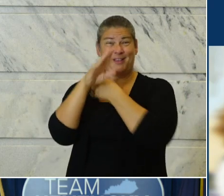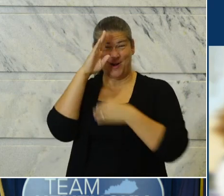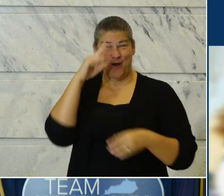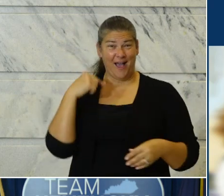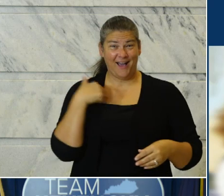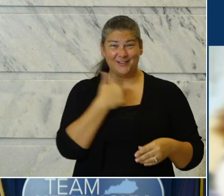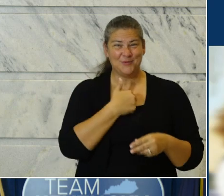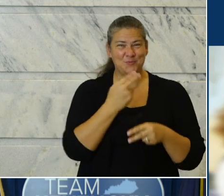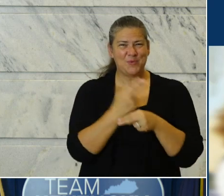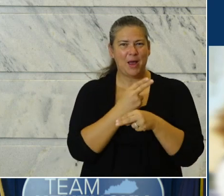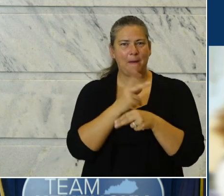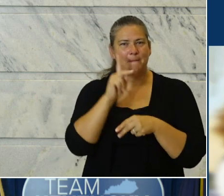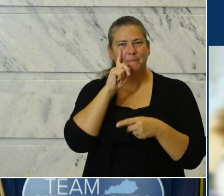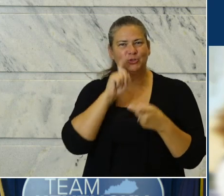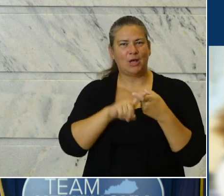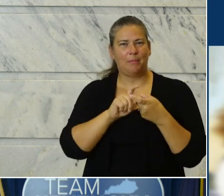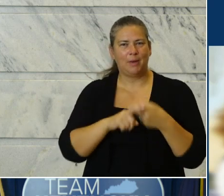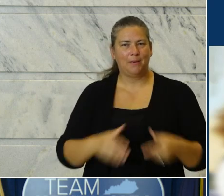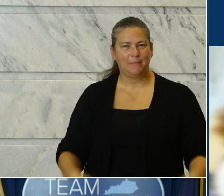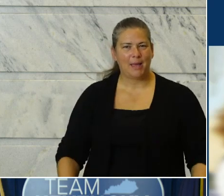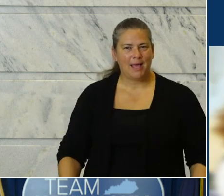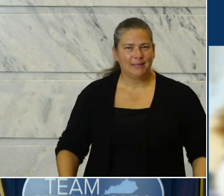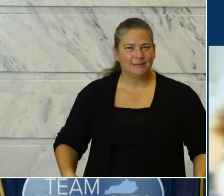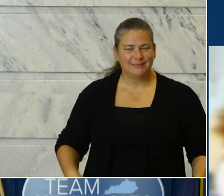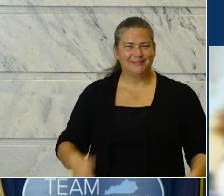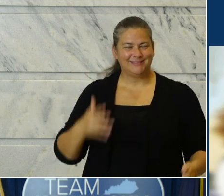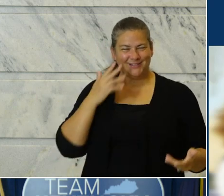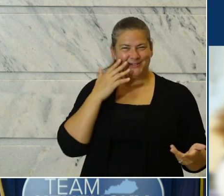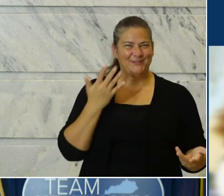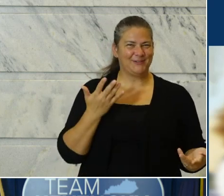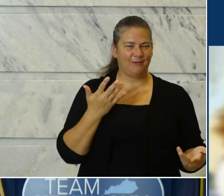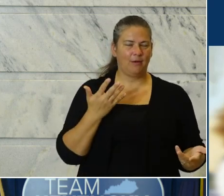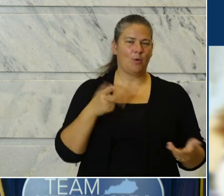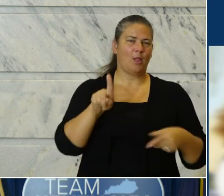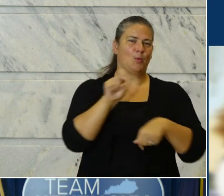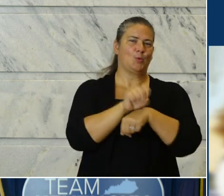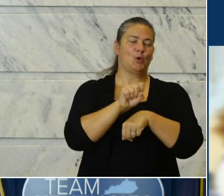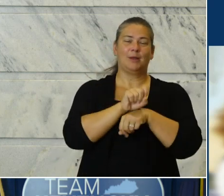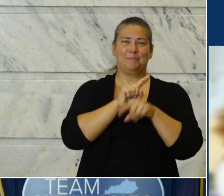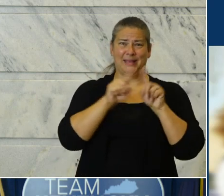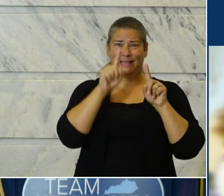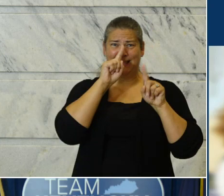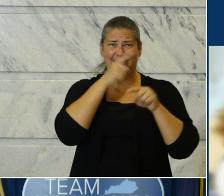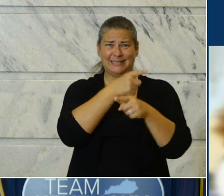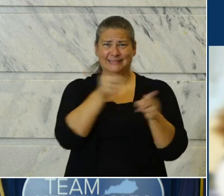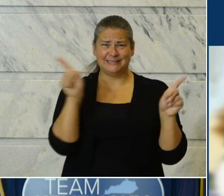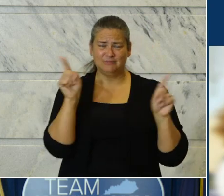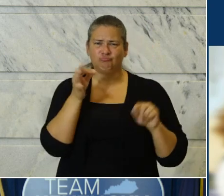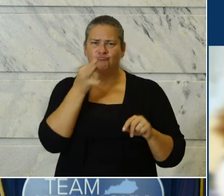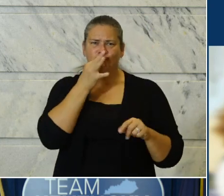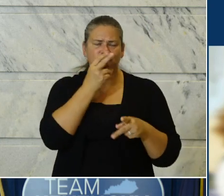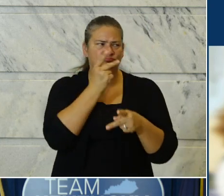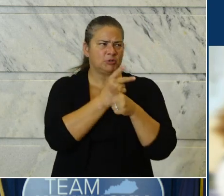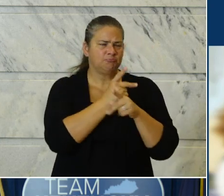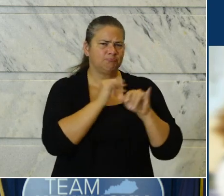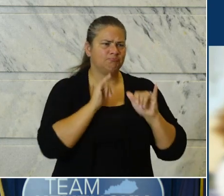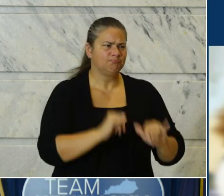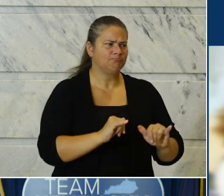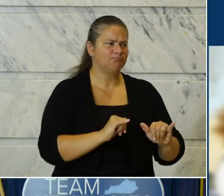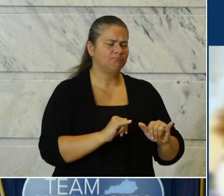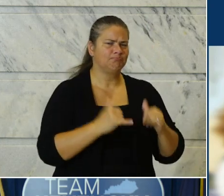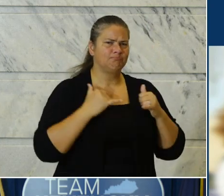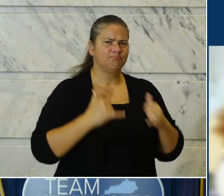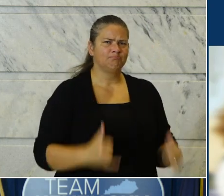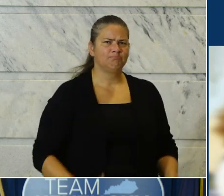at our computer during a lot of this, but our kids are better at keeping their old routines. All right, Dr. Stack